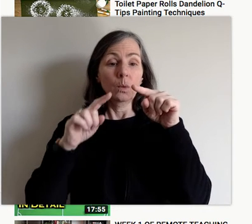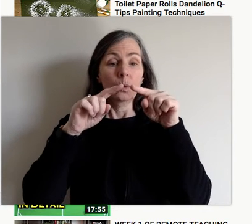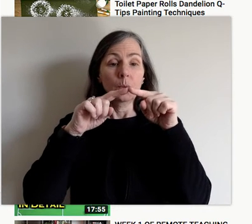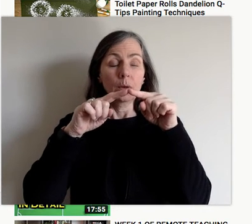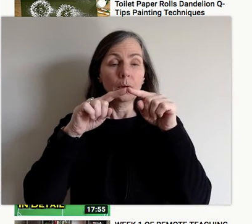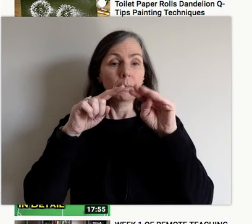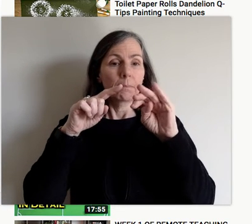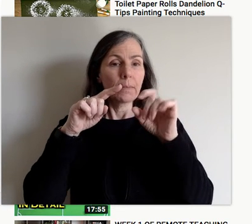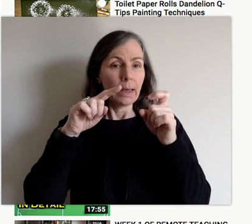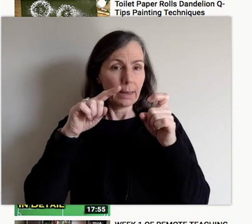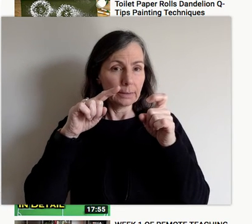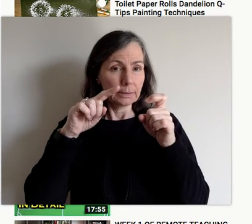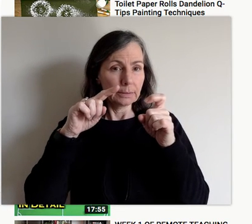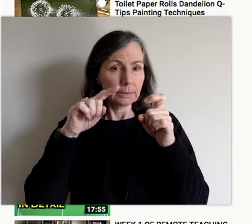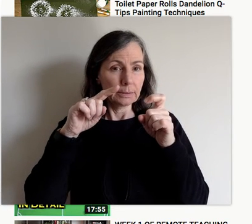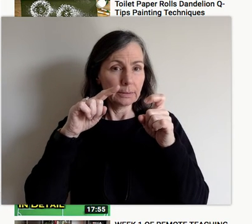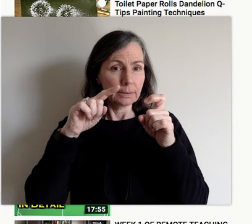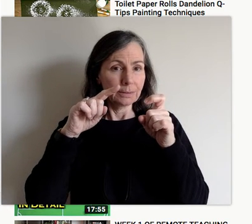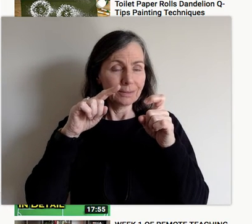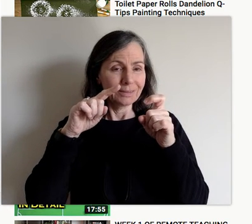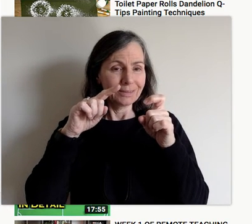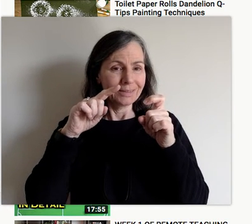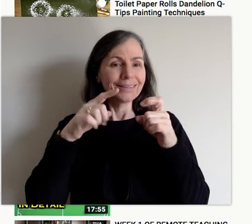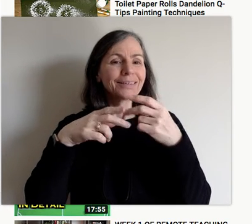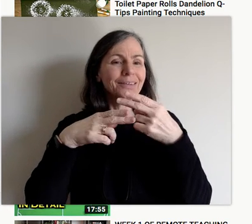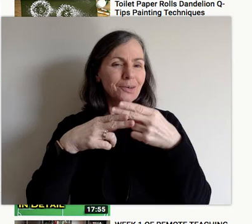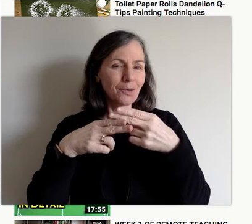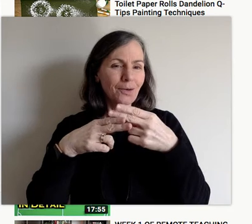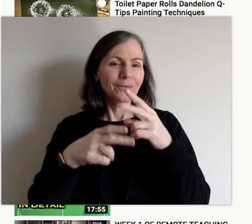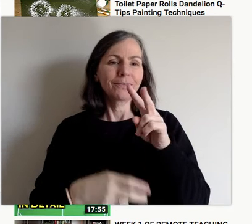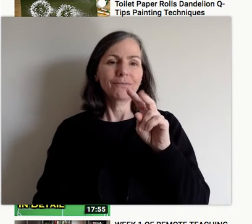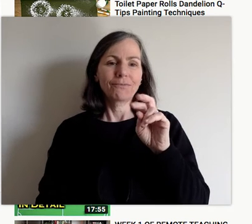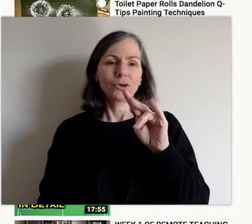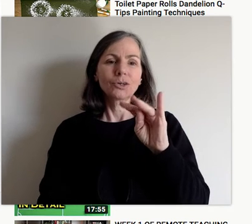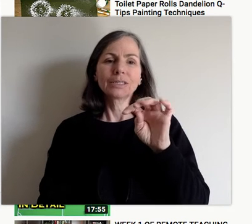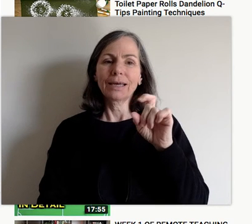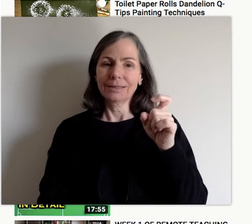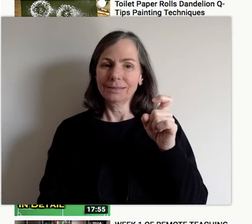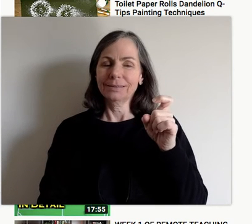happens at the same point as our vertex,